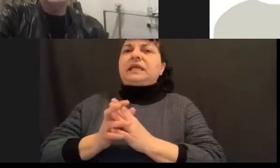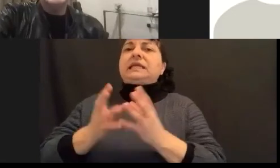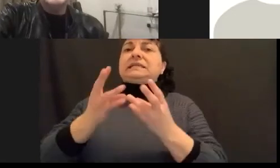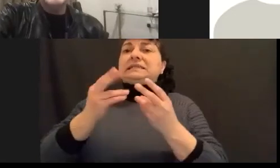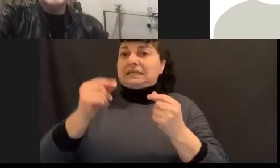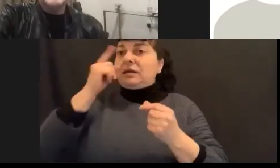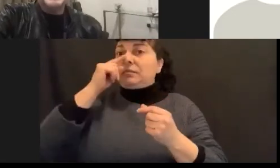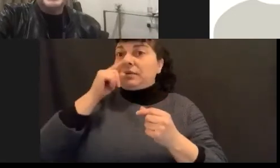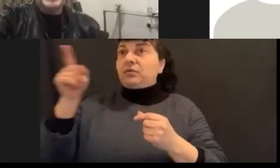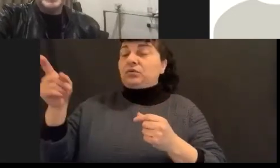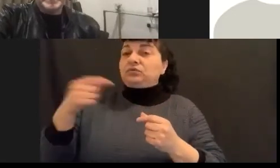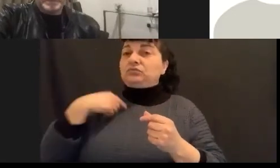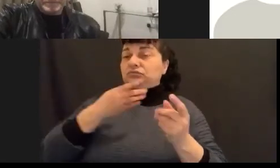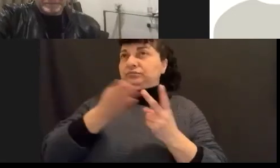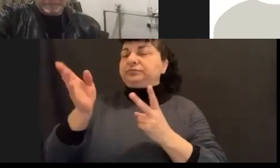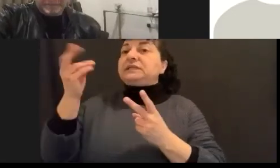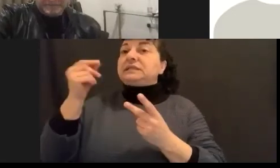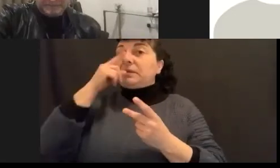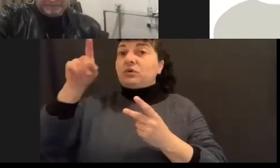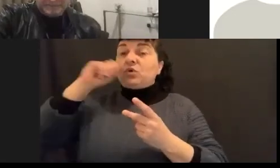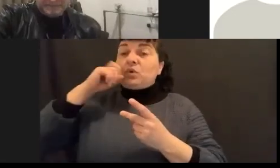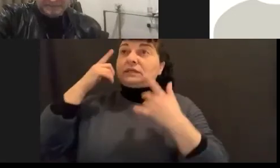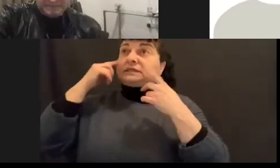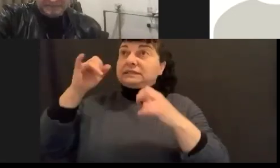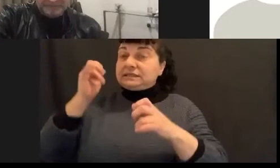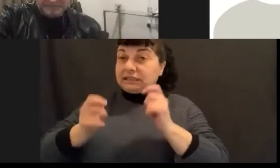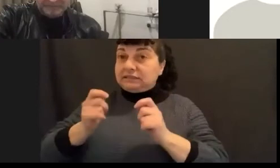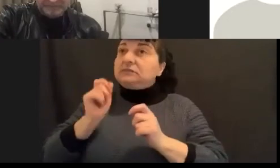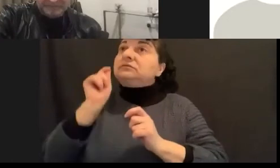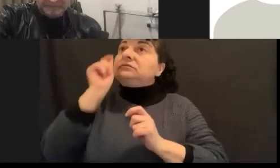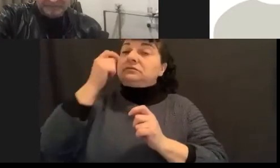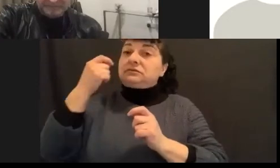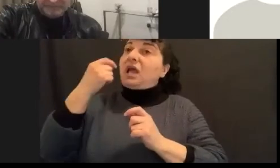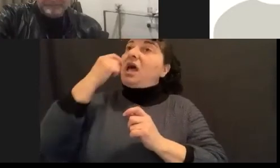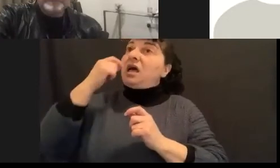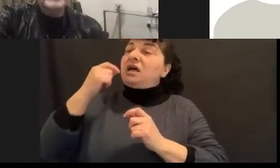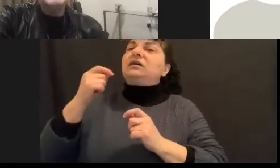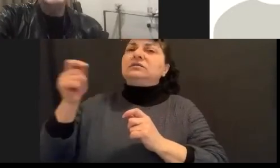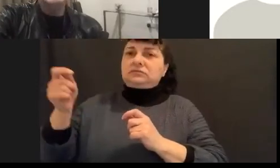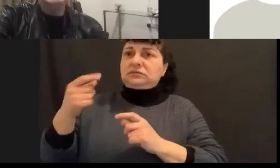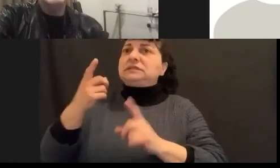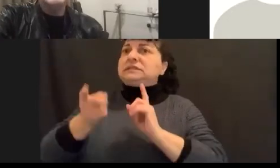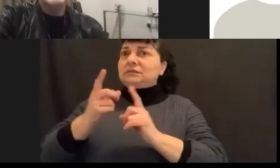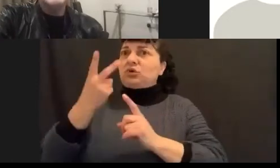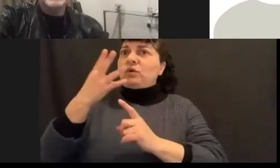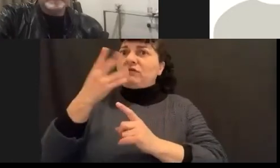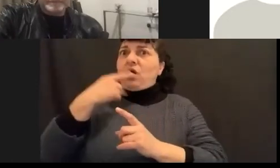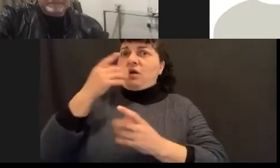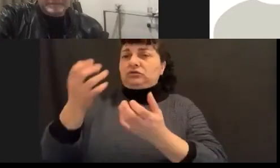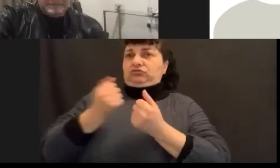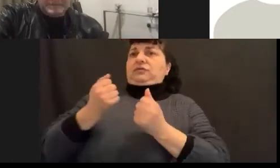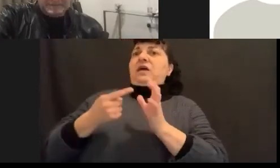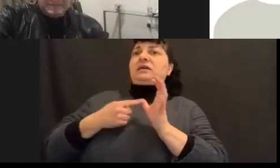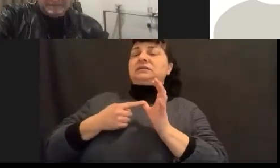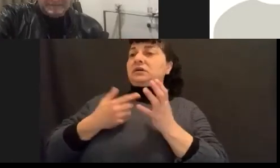24 hours. There may at times, depending on what else is happening in the state, be a little bit of a delay. The bulk of the testing